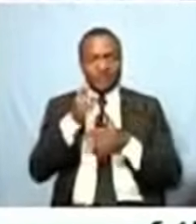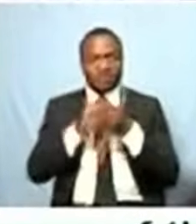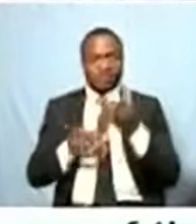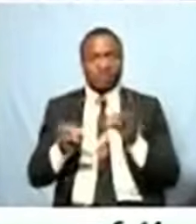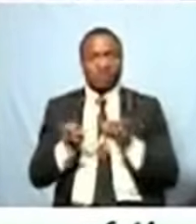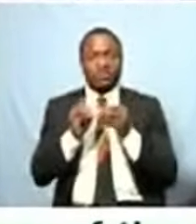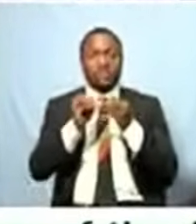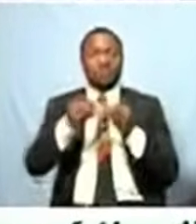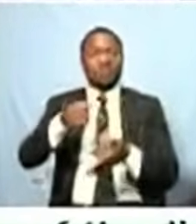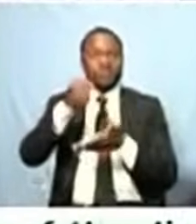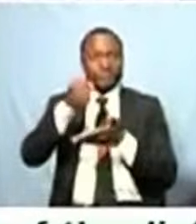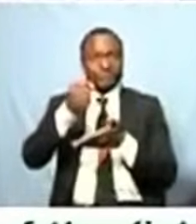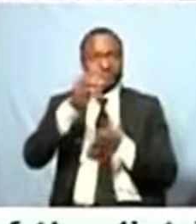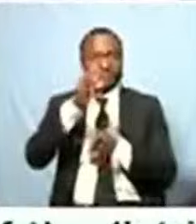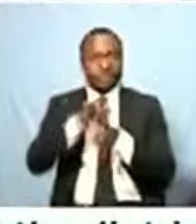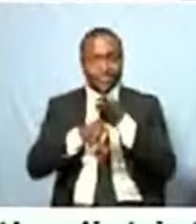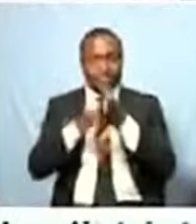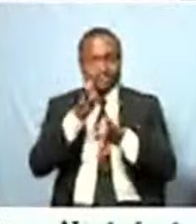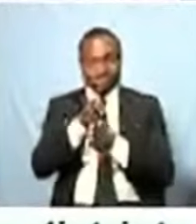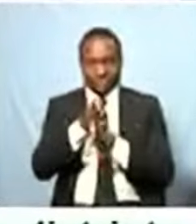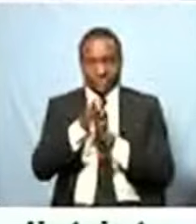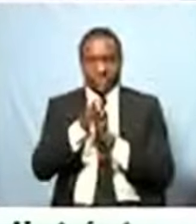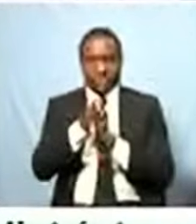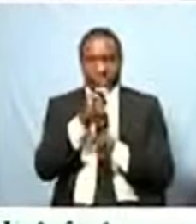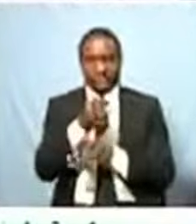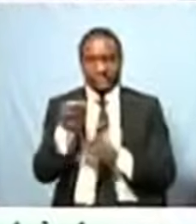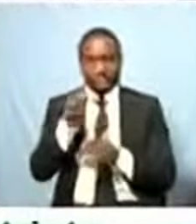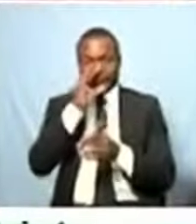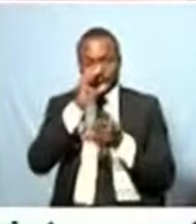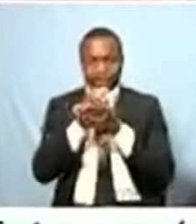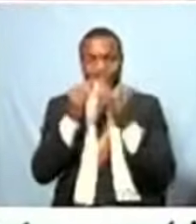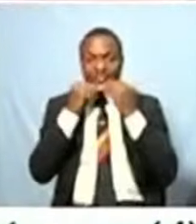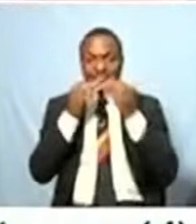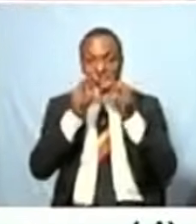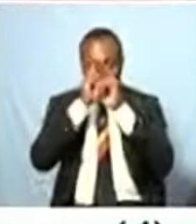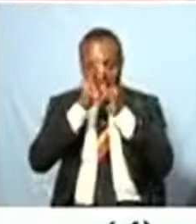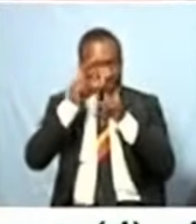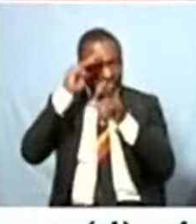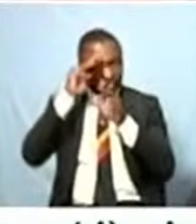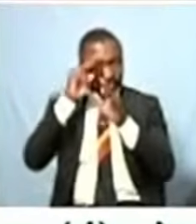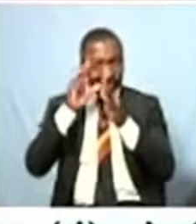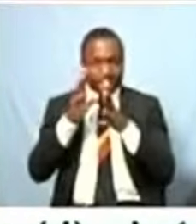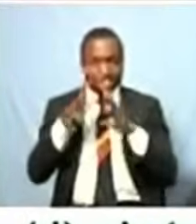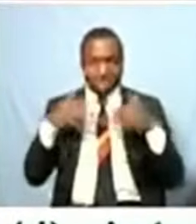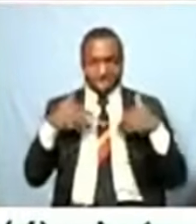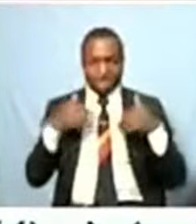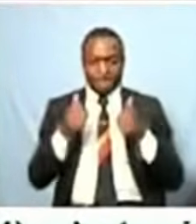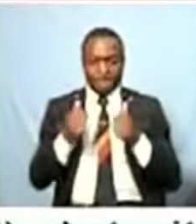to be constructed in Chilanga? Thank you. The Honorable Minister of Health.